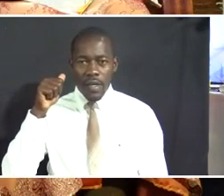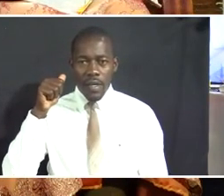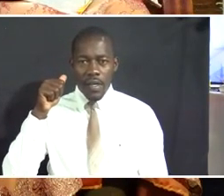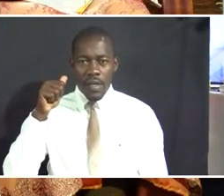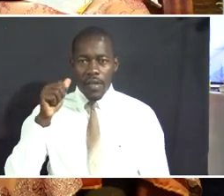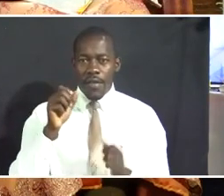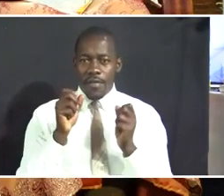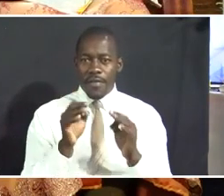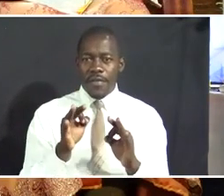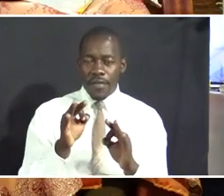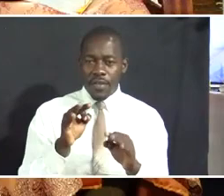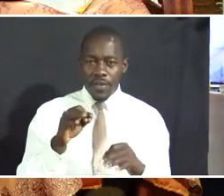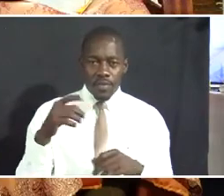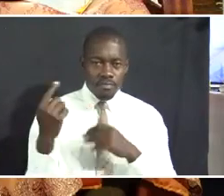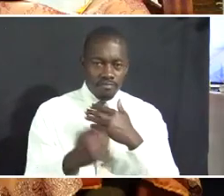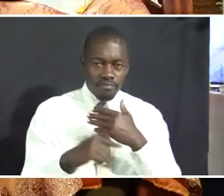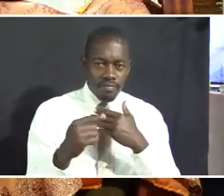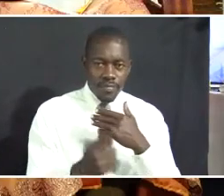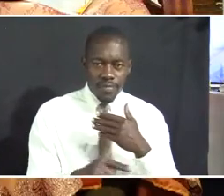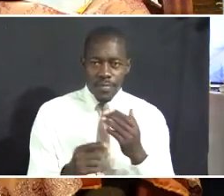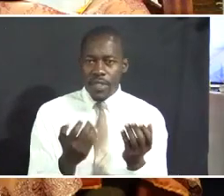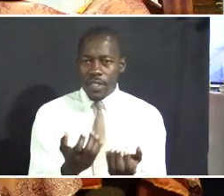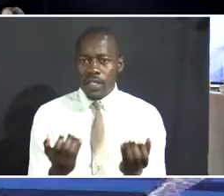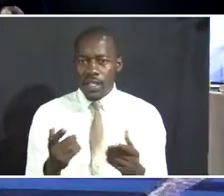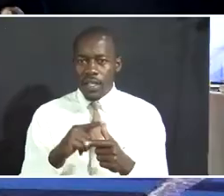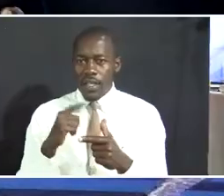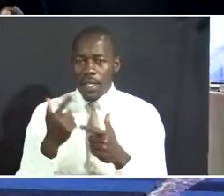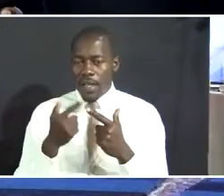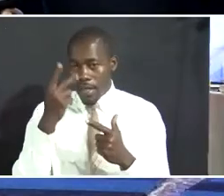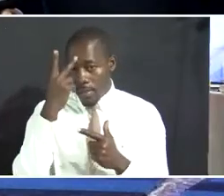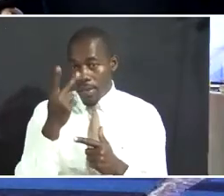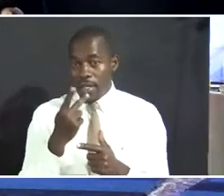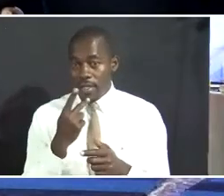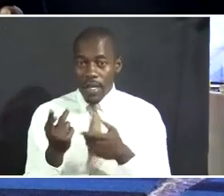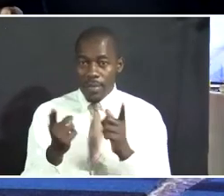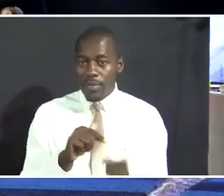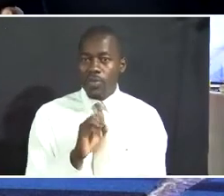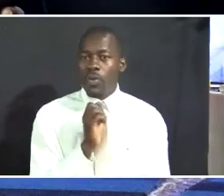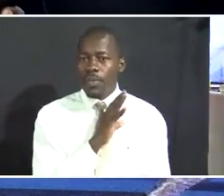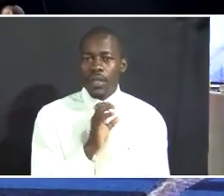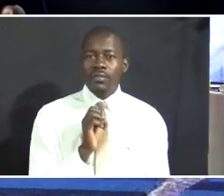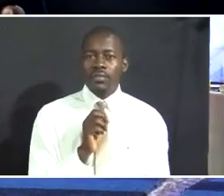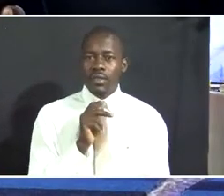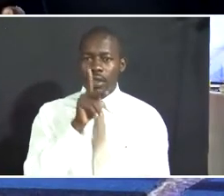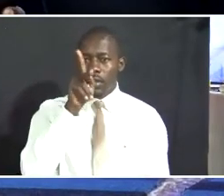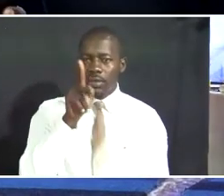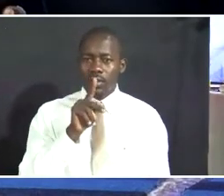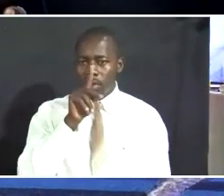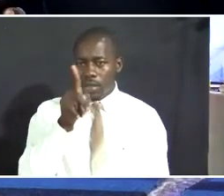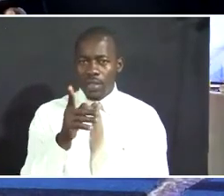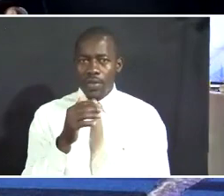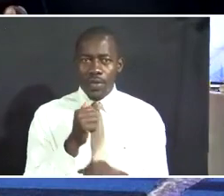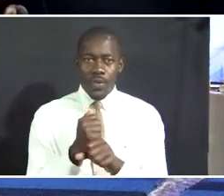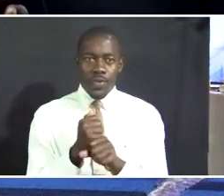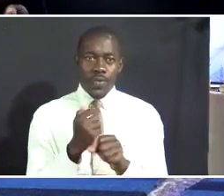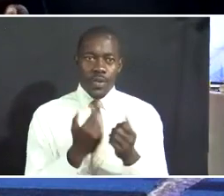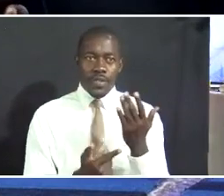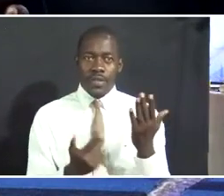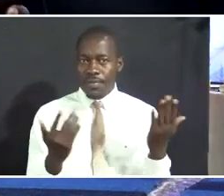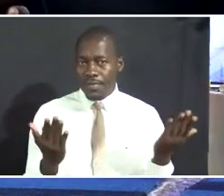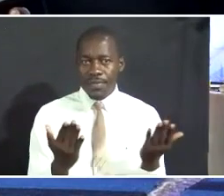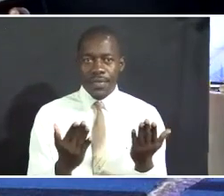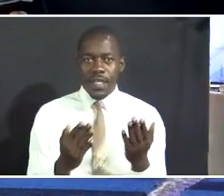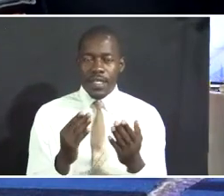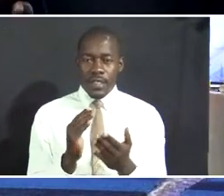do when the parent refuses to for a child to be corrected? So those